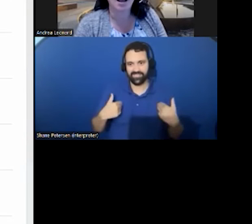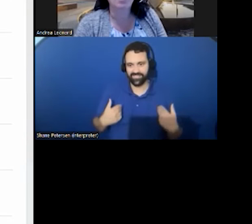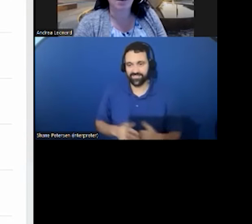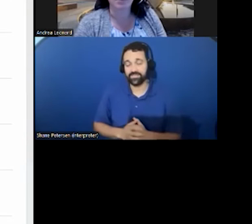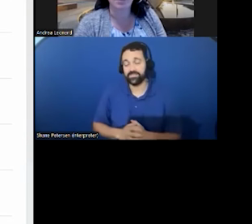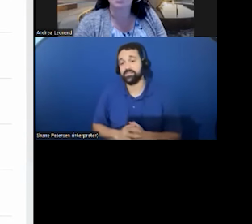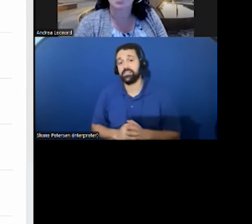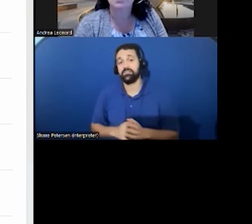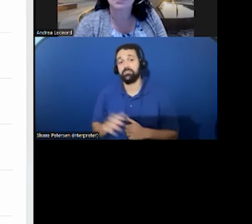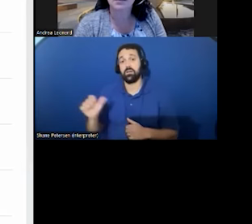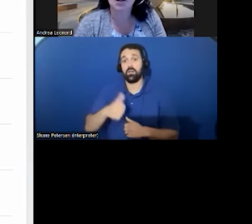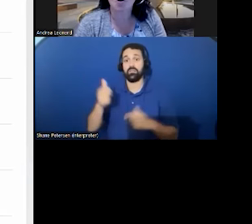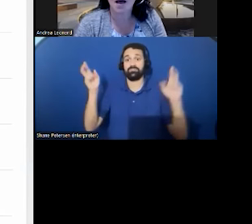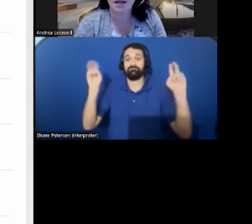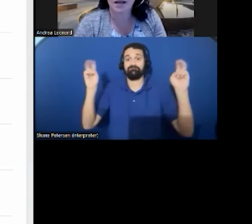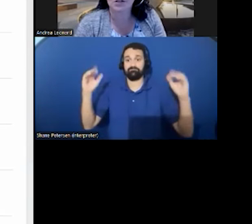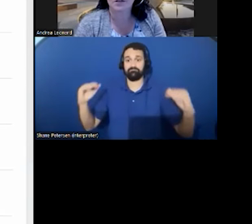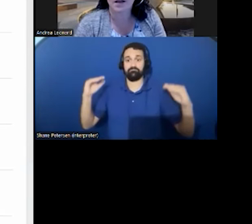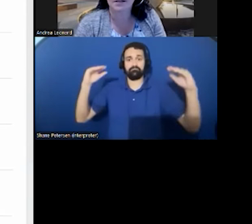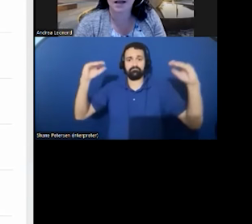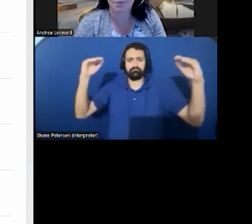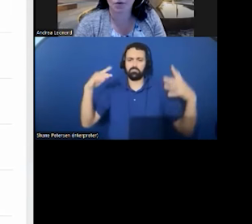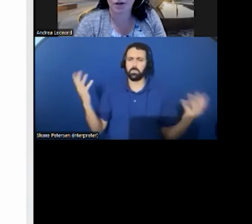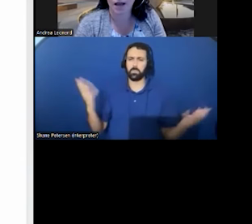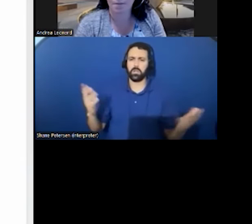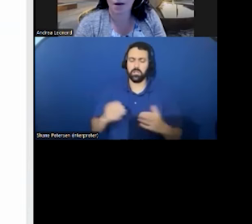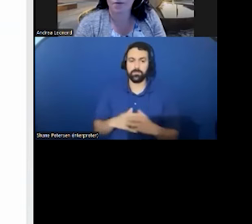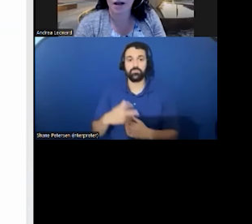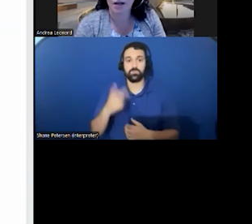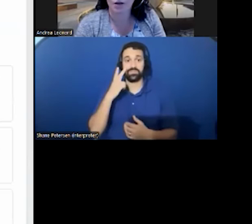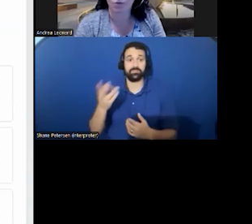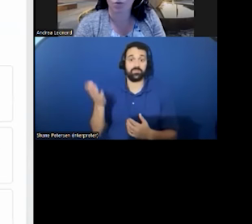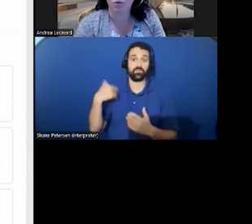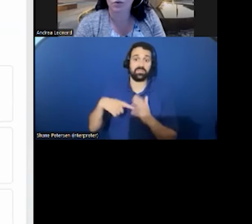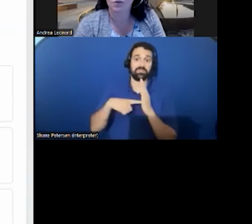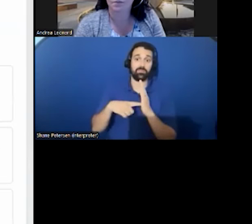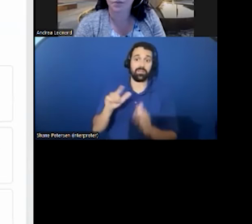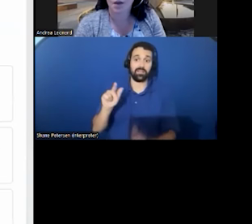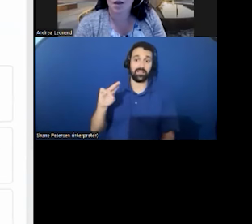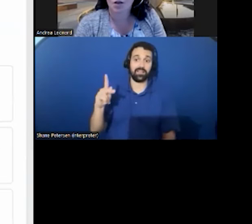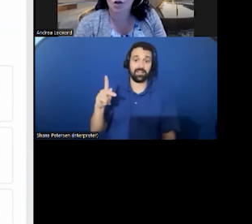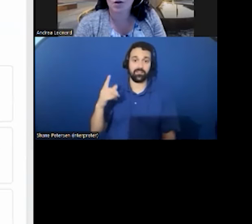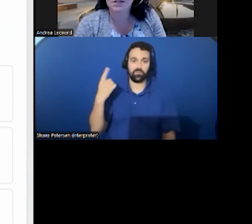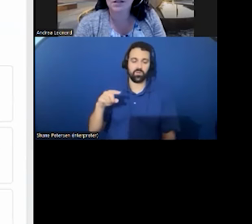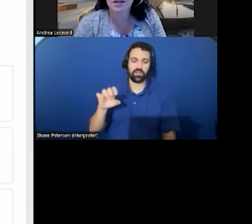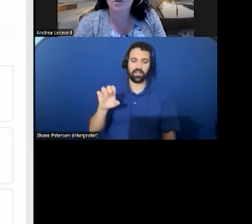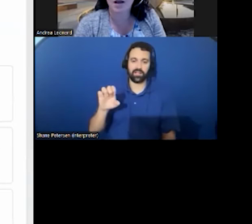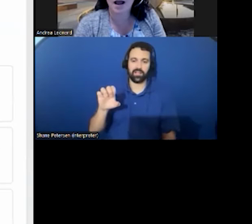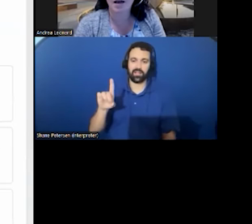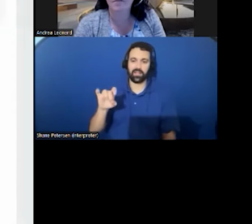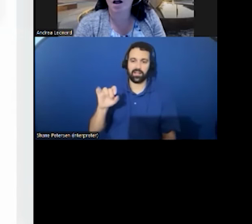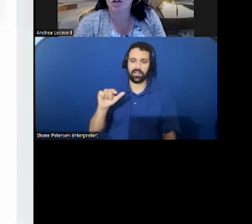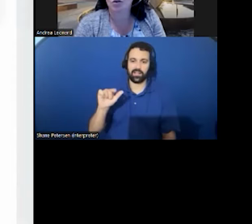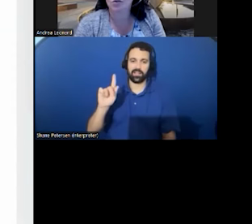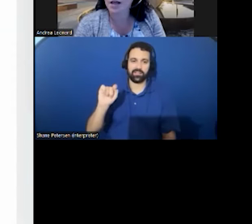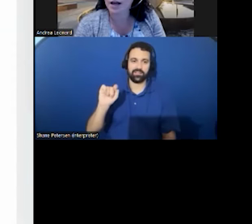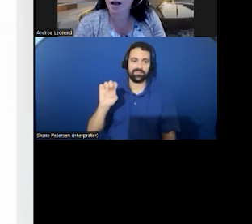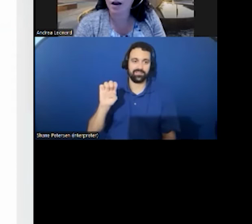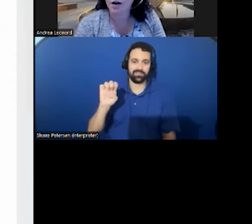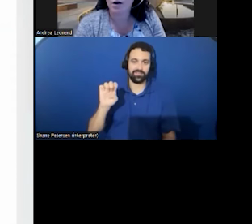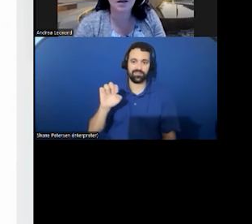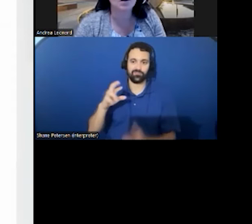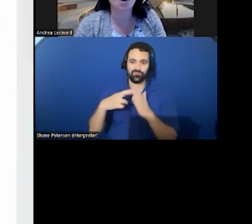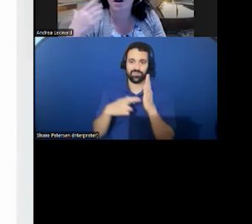heading hierarchy. So let's go back into that example link about netiquette rules. You can see here that I have not used